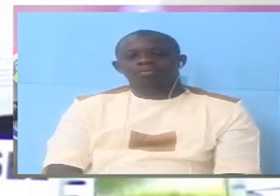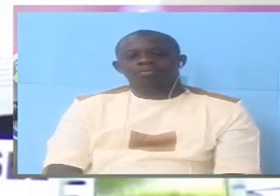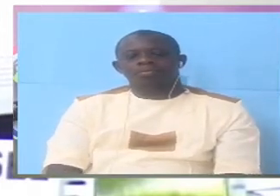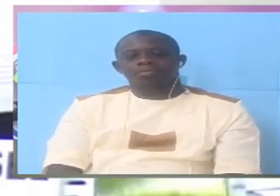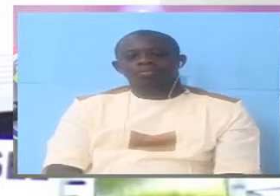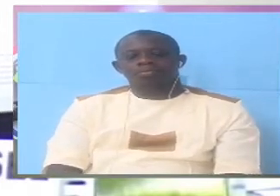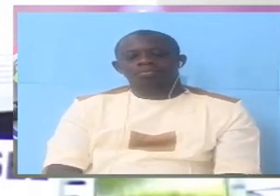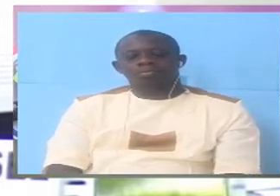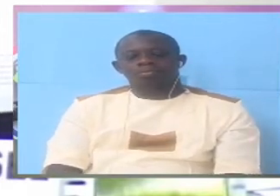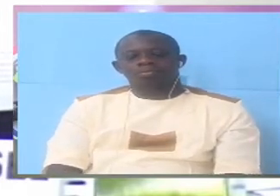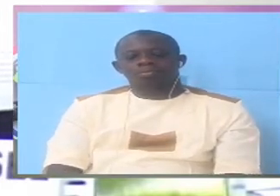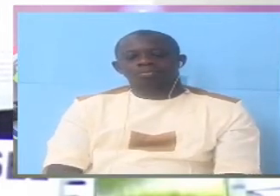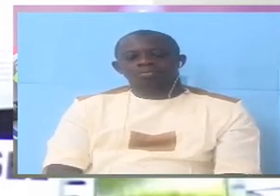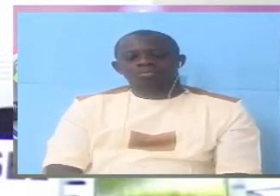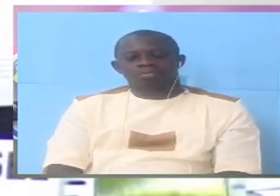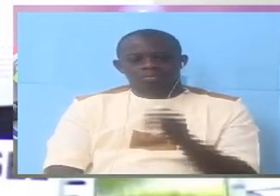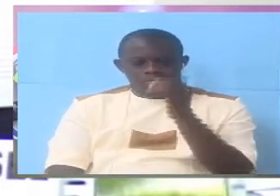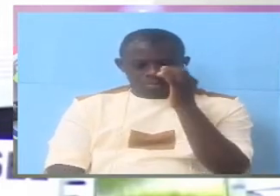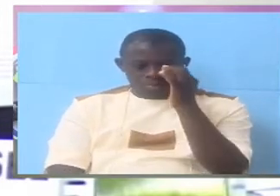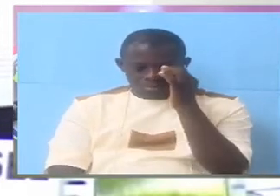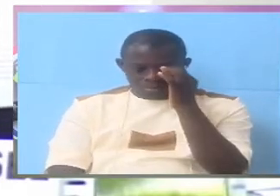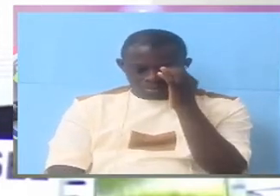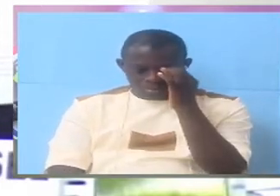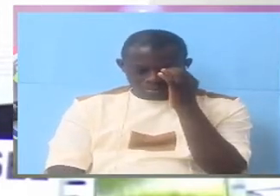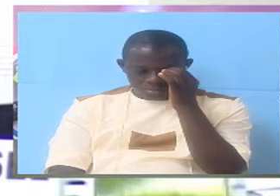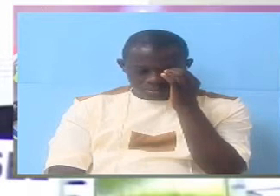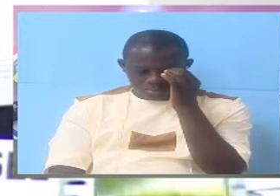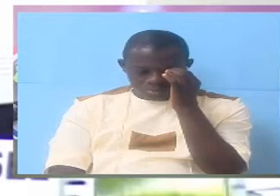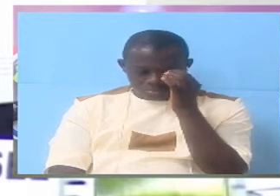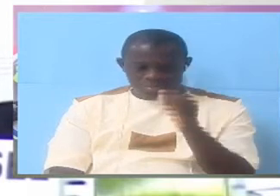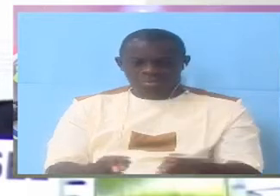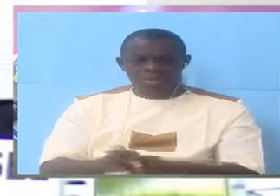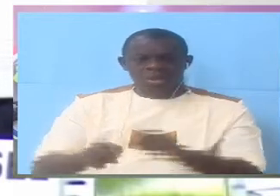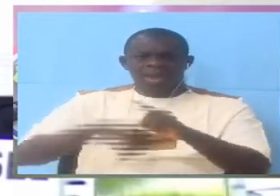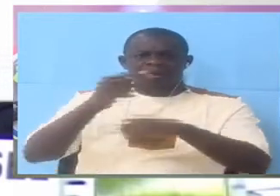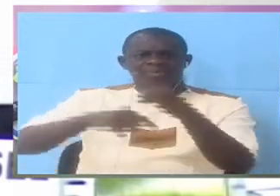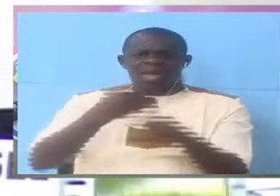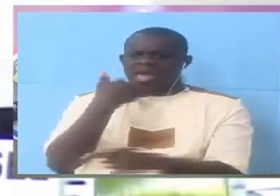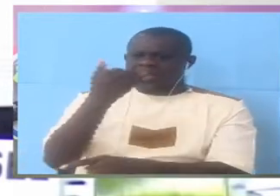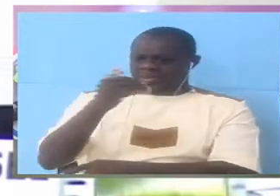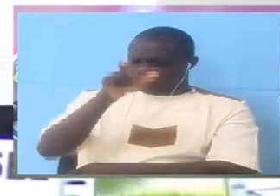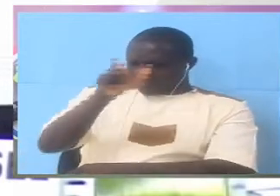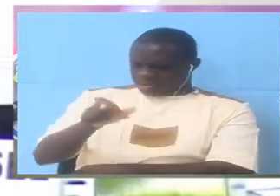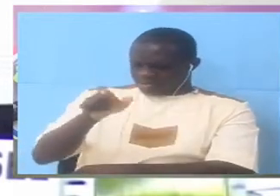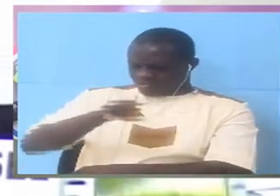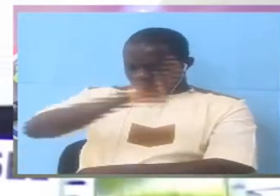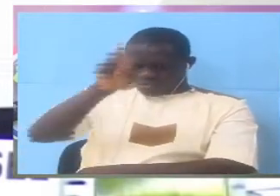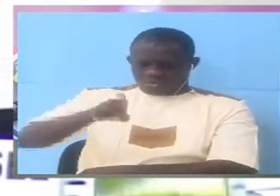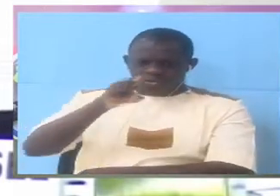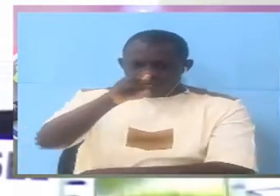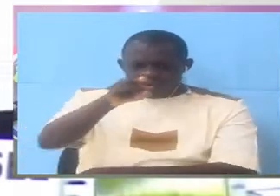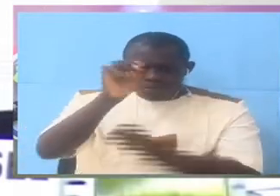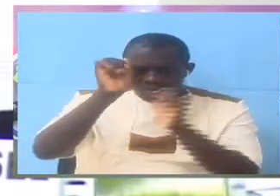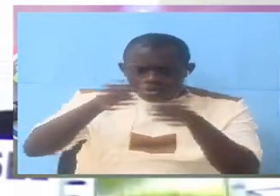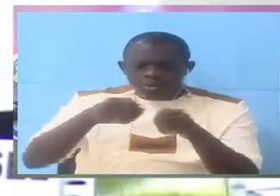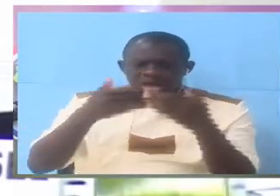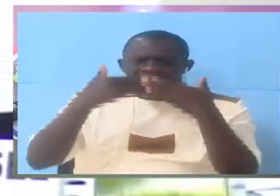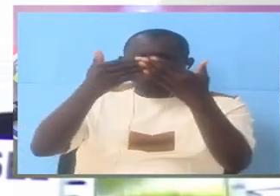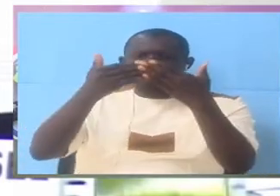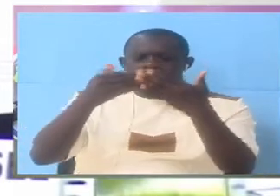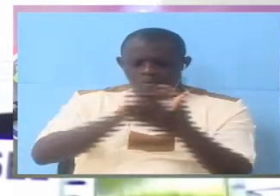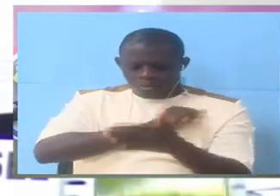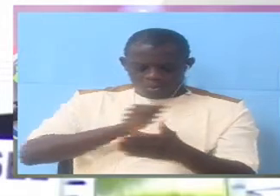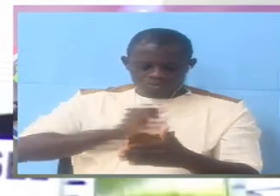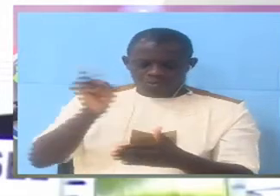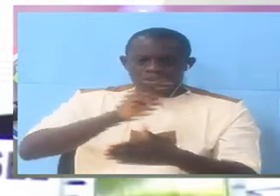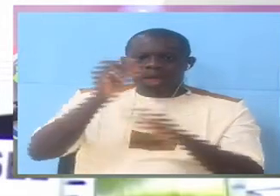He was asked, so can you tell us what happened when you arrived at the NIA premises? Ya nyininka salam fo isa fo no